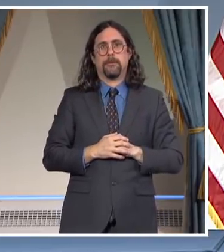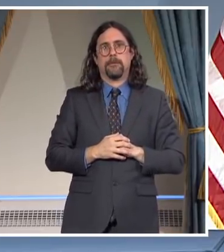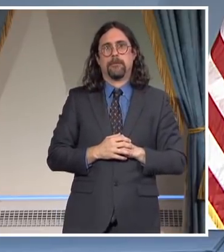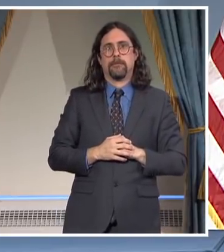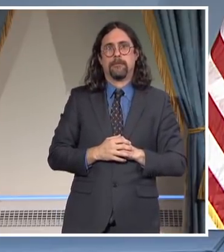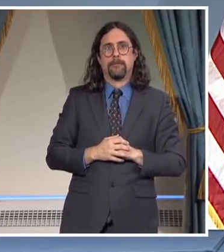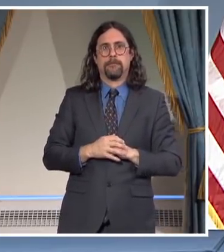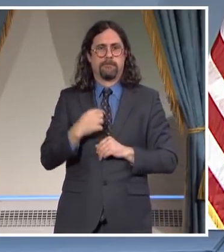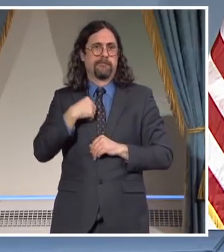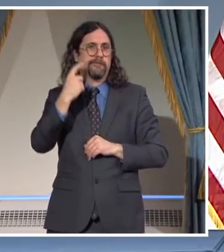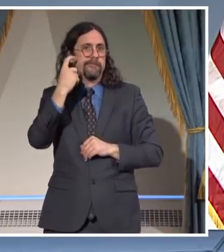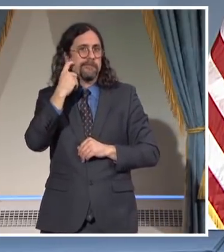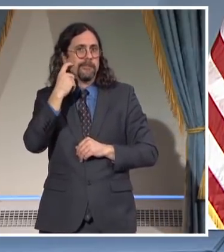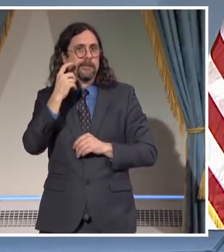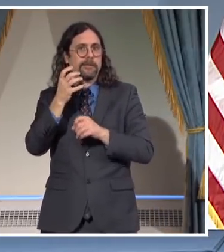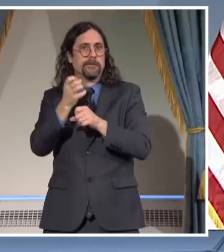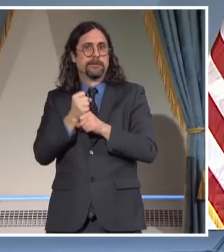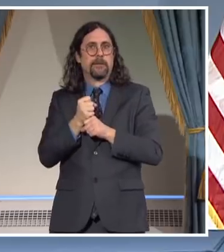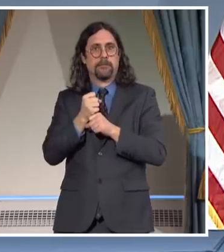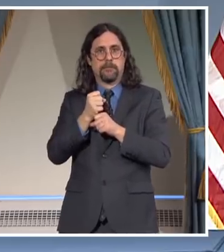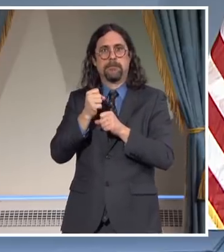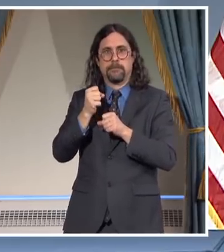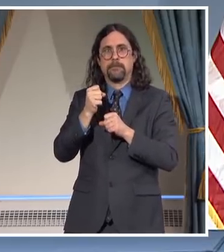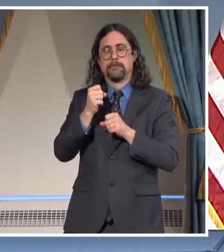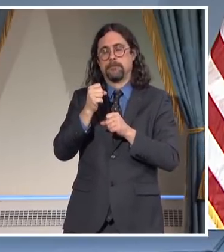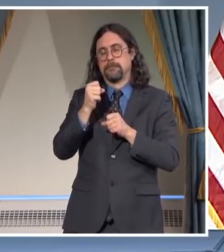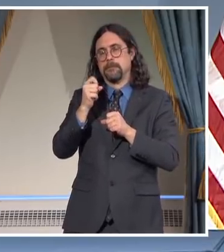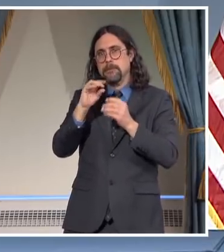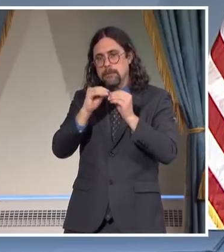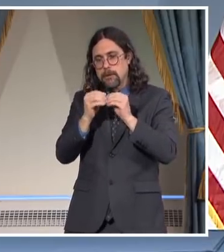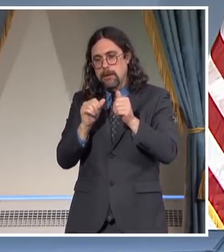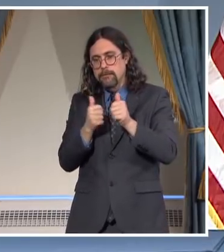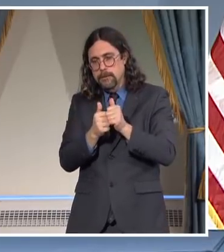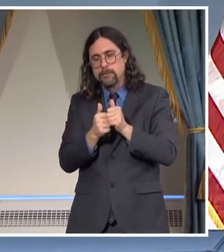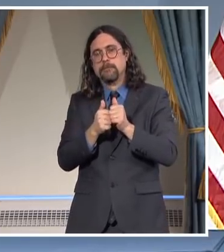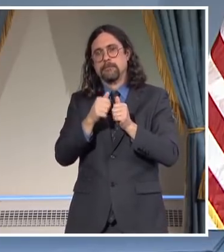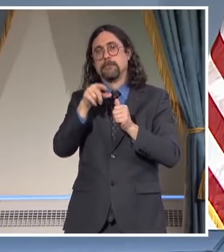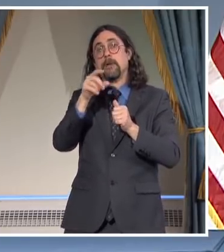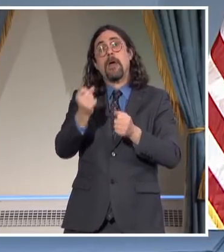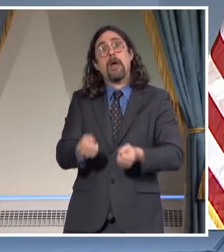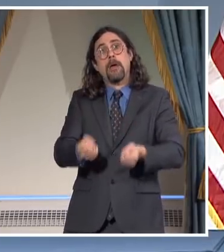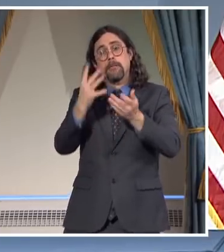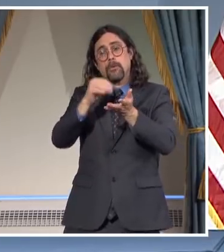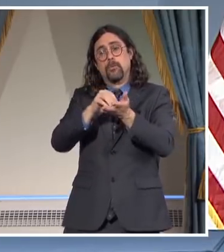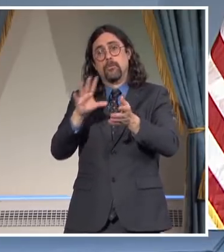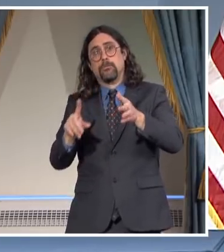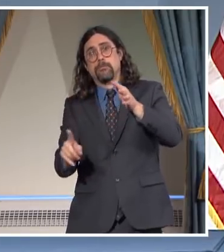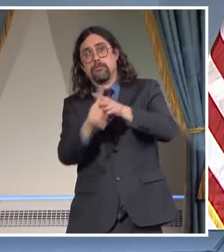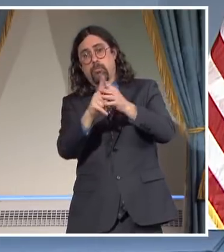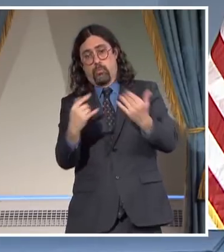some capacity. Thank you, Chancellor. Back to Kathleen from Patch. Kathleen?